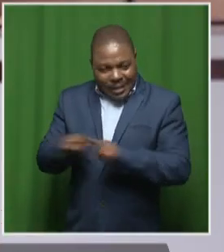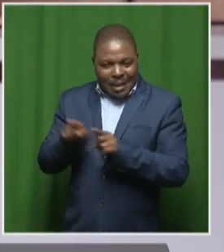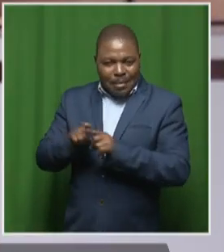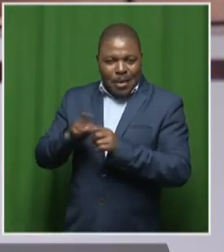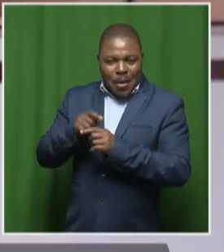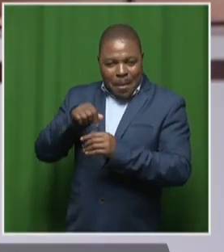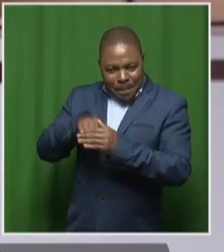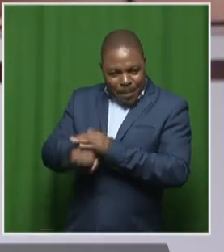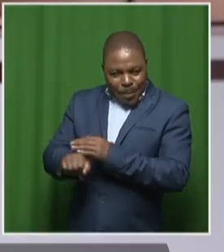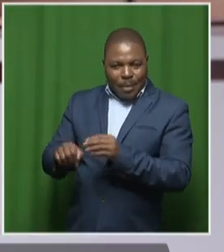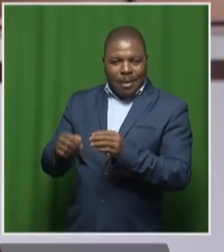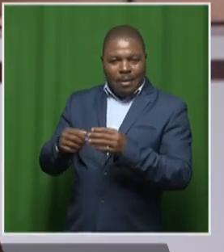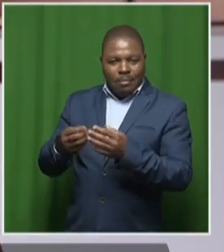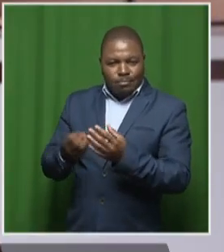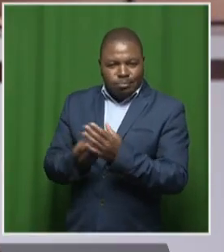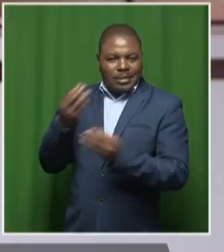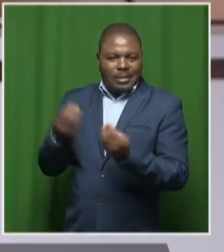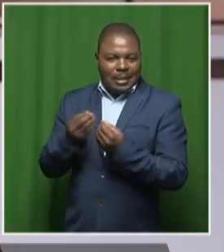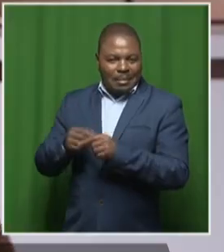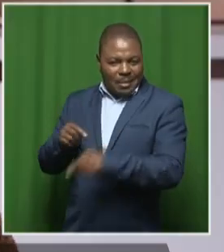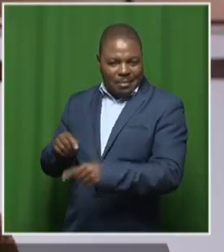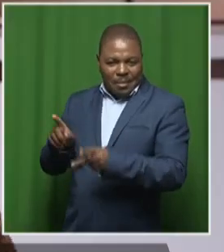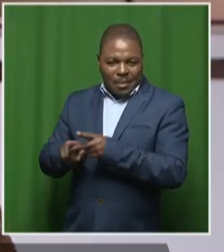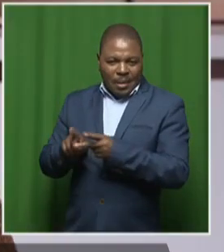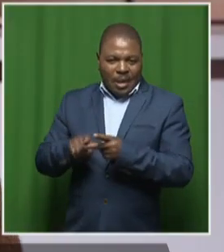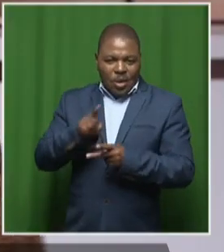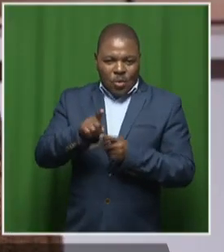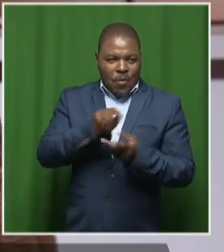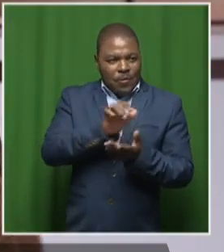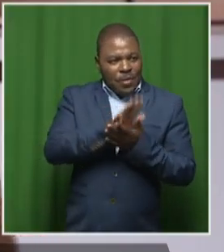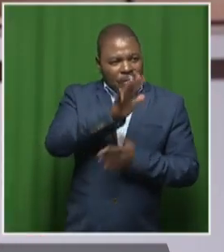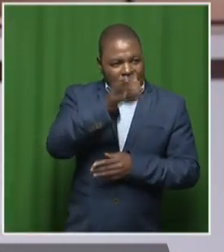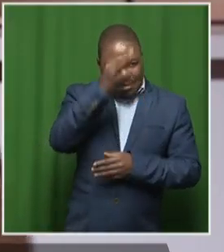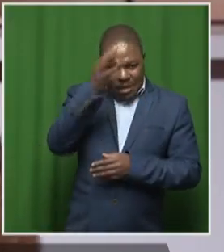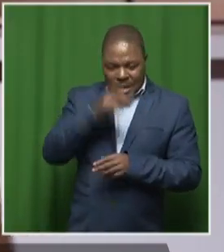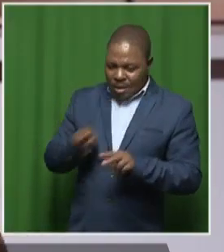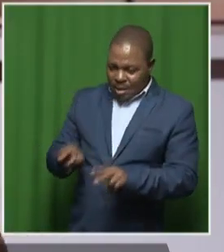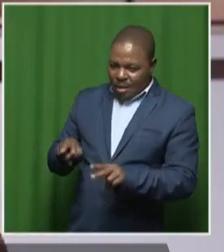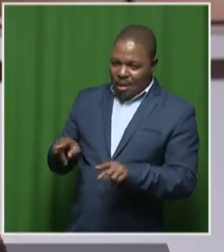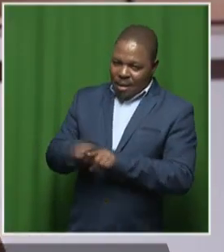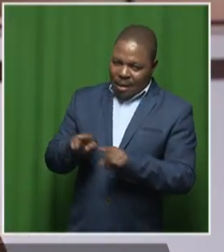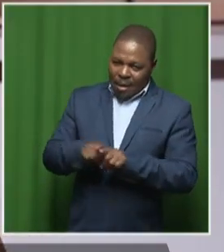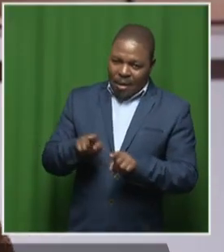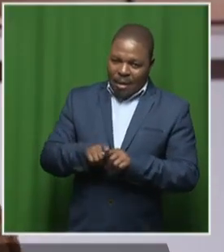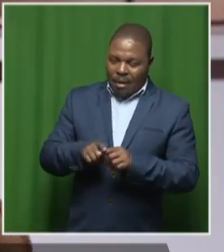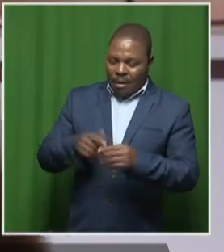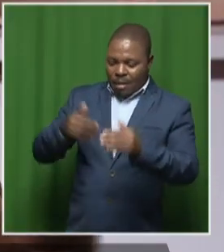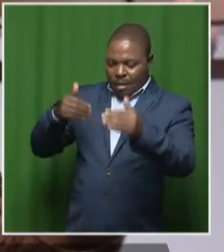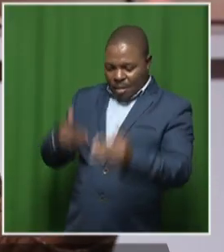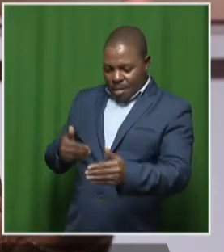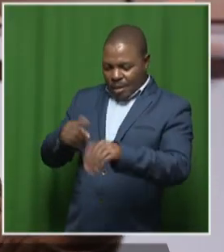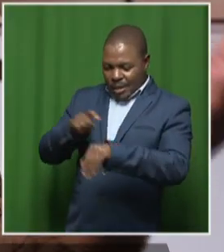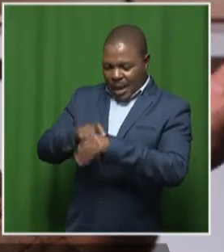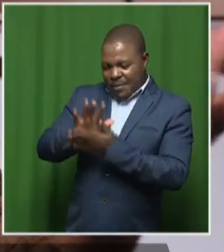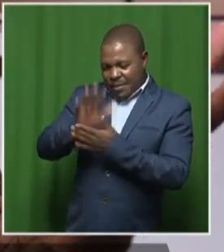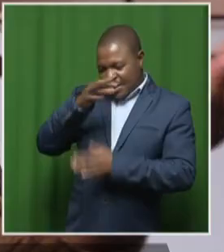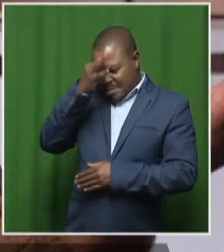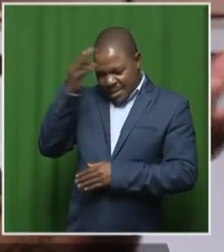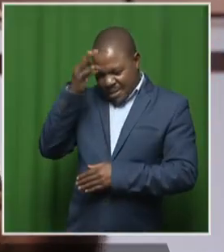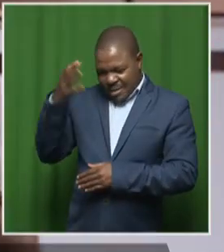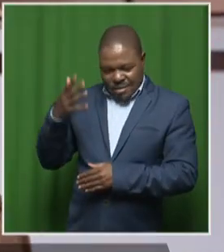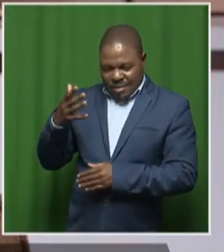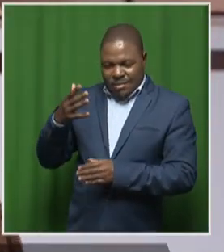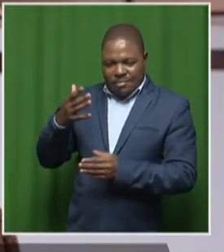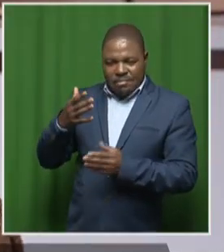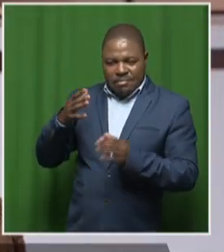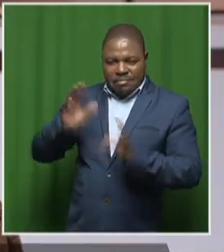get to enjoy it for probably 15 minutes, which is going to be like a lifespan of the artwork in comparison to like 20, 30,